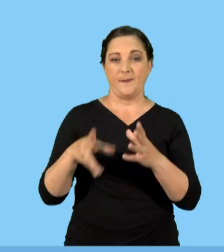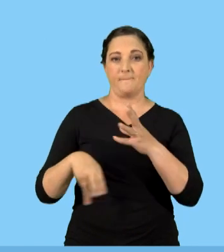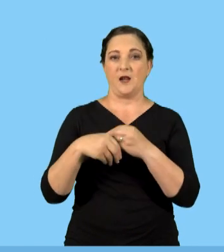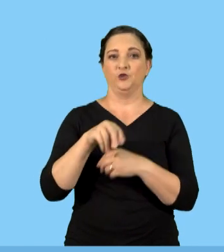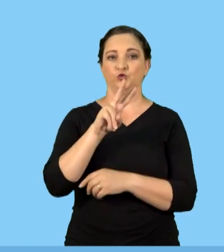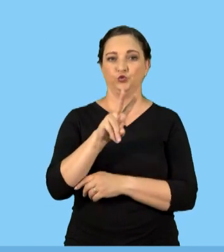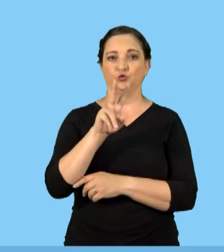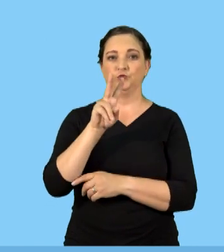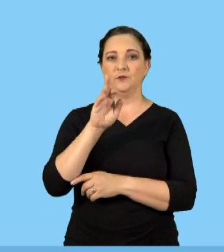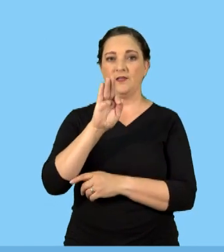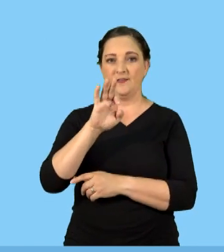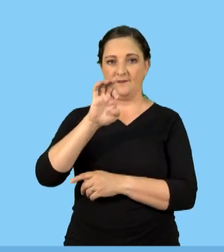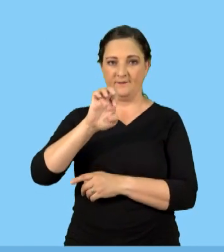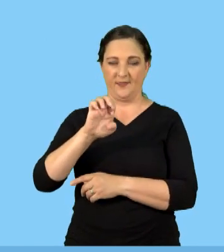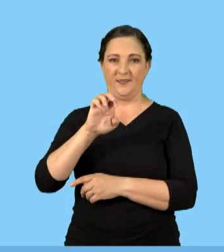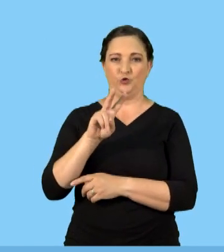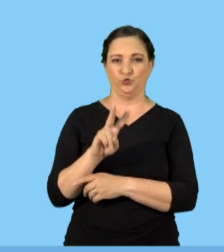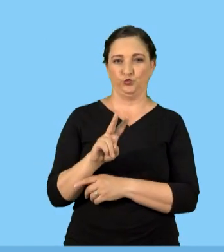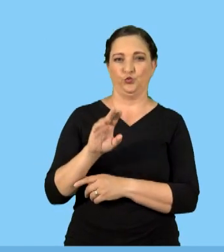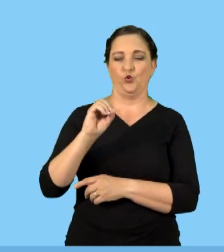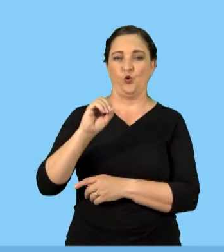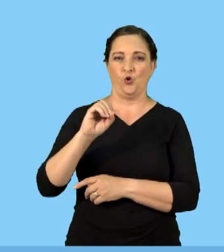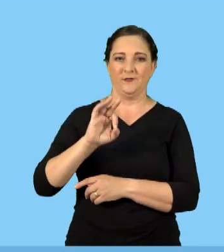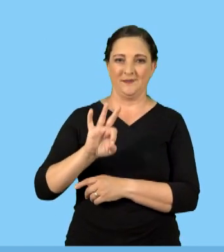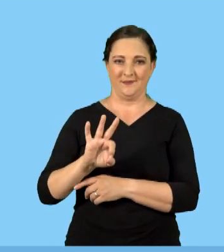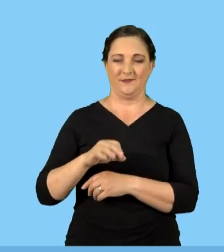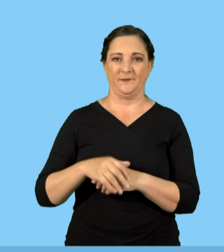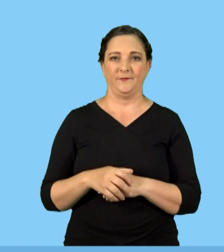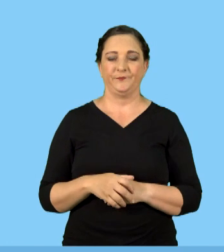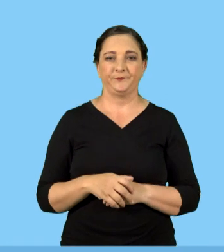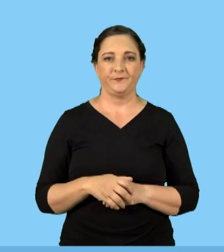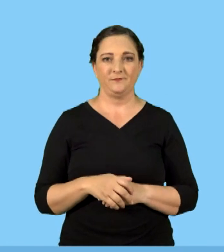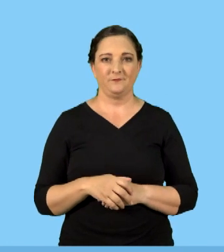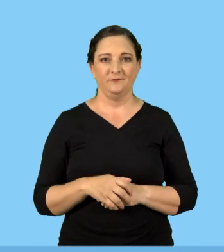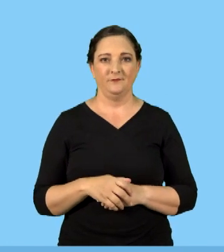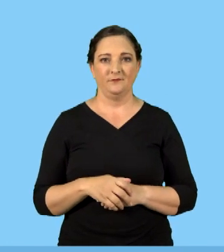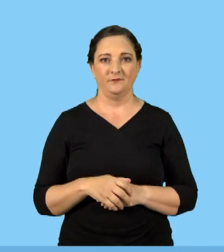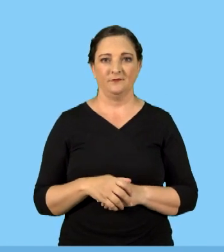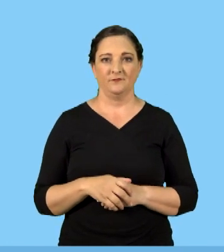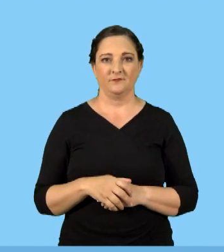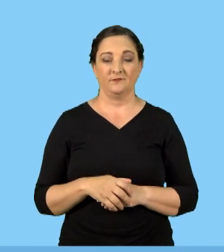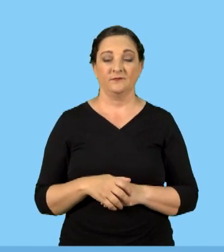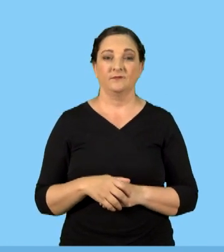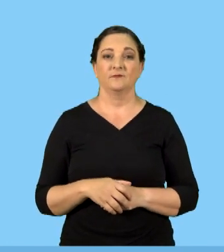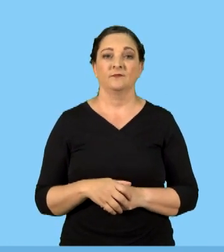iron oxide. Remember, the product formed from the iron and the oxygen is our iron oxide.